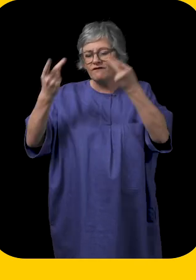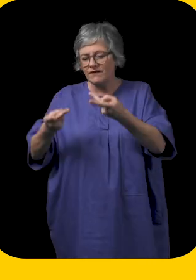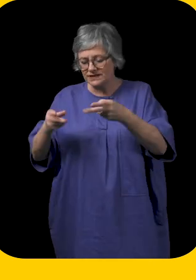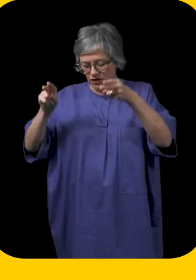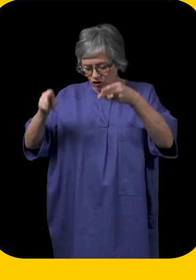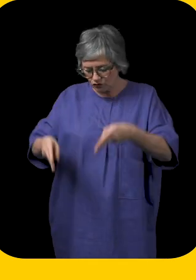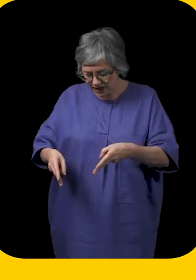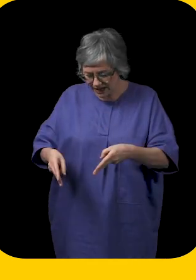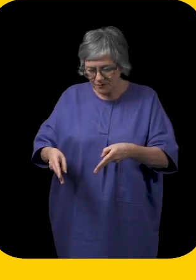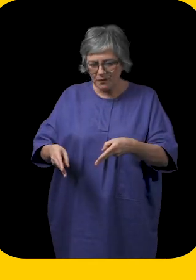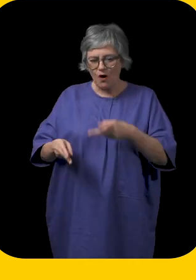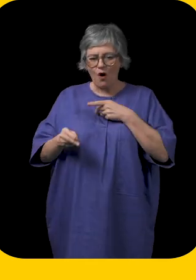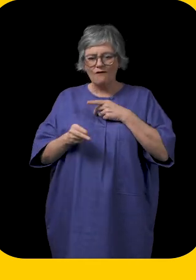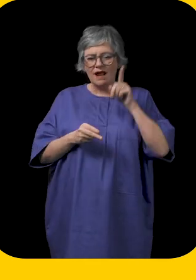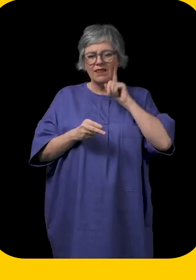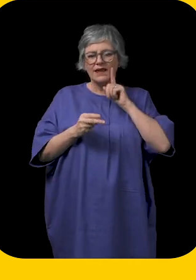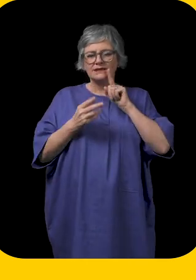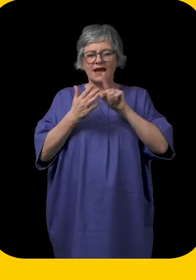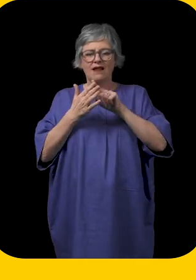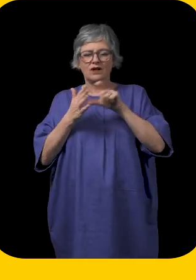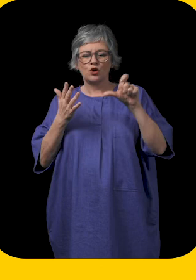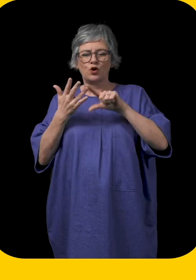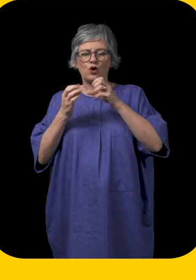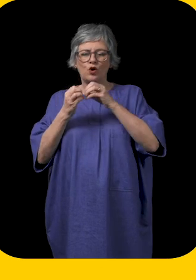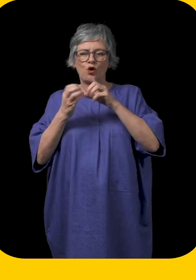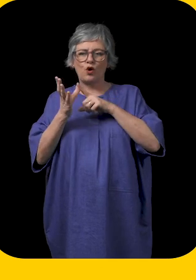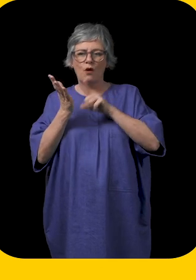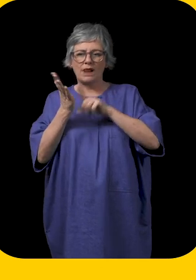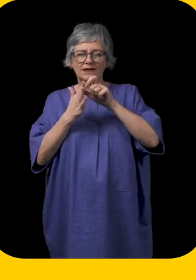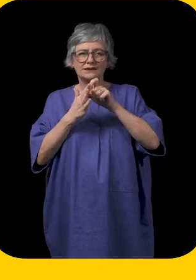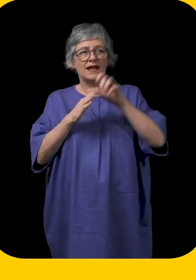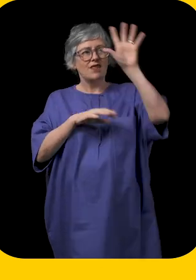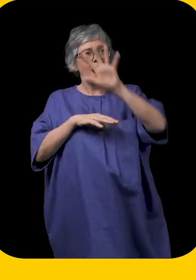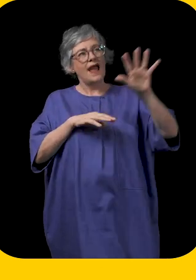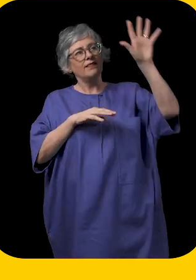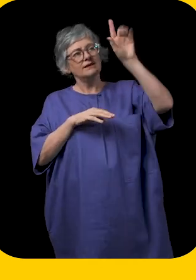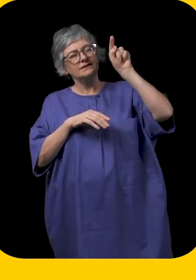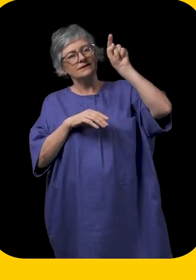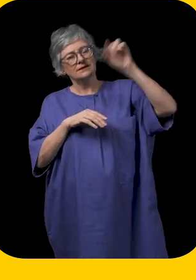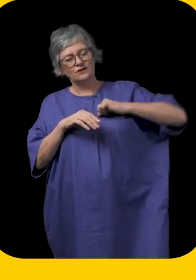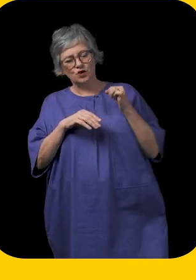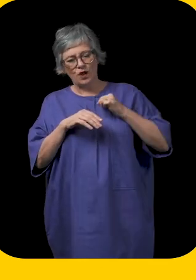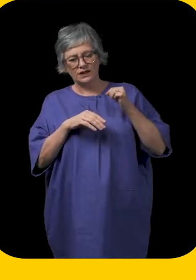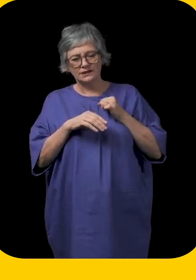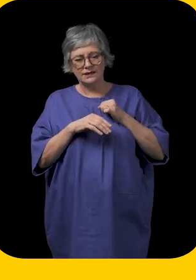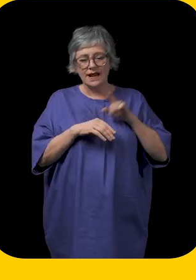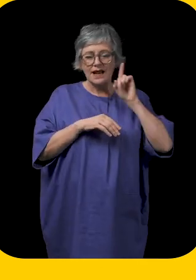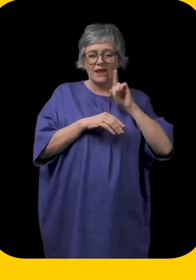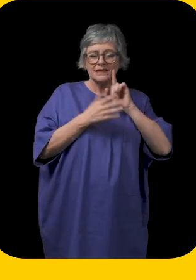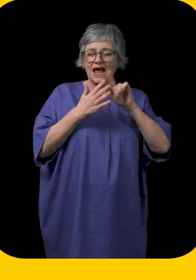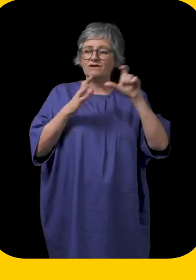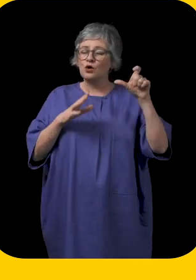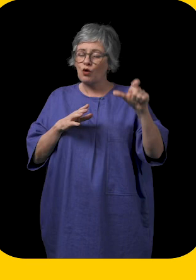visit the grave of Lady Evelyn Kobold, who in the Highlands. And